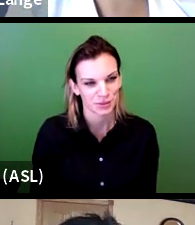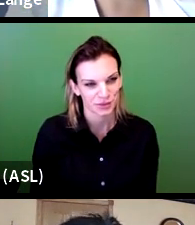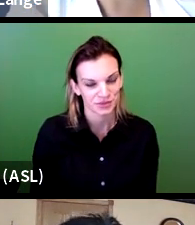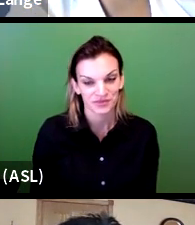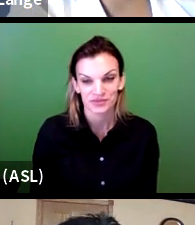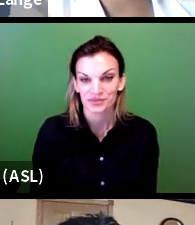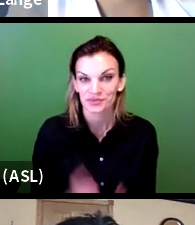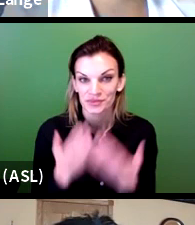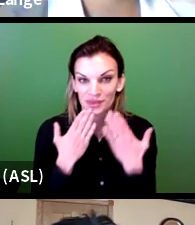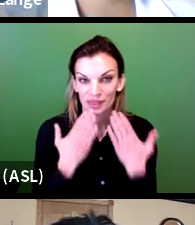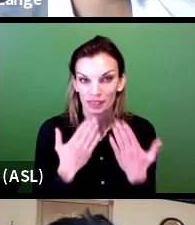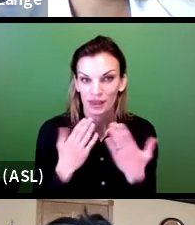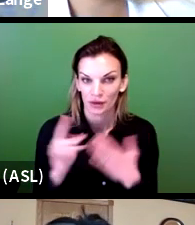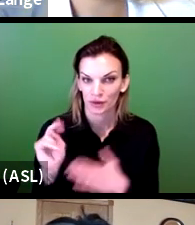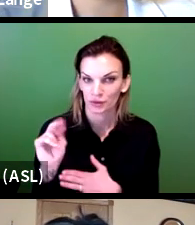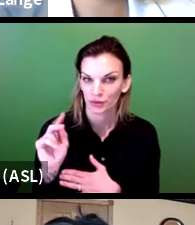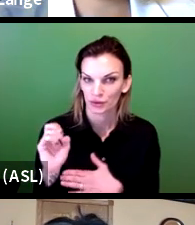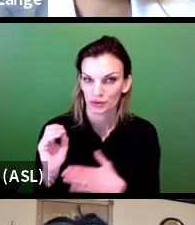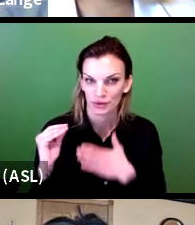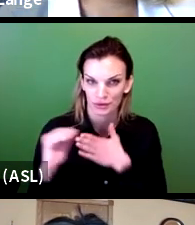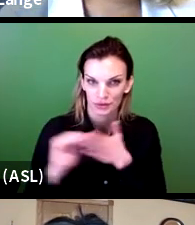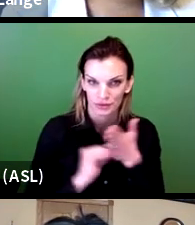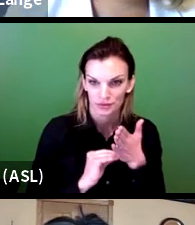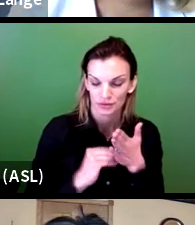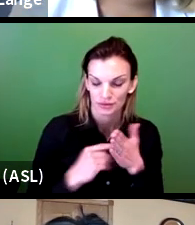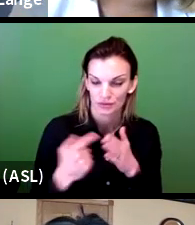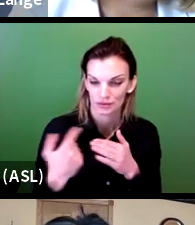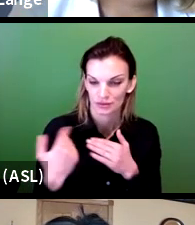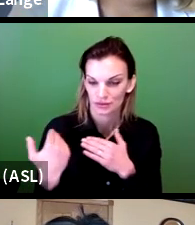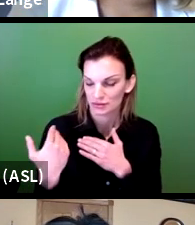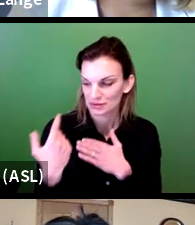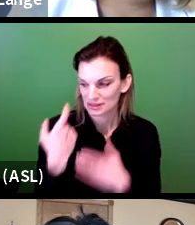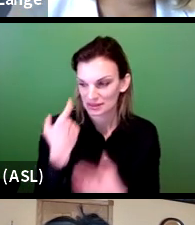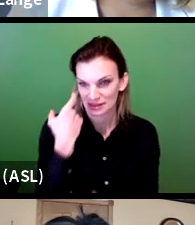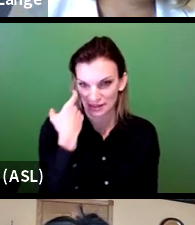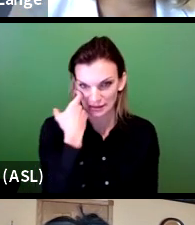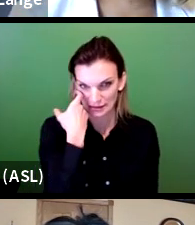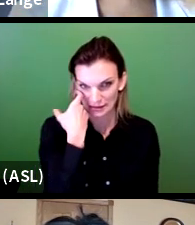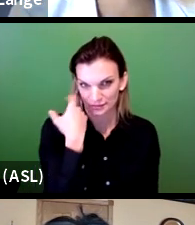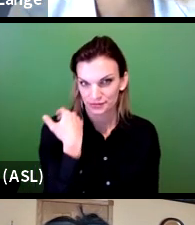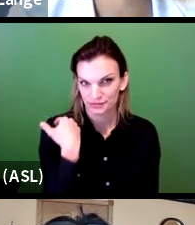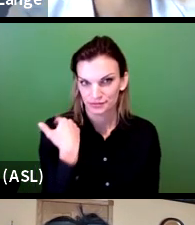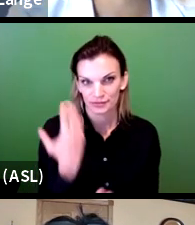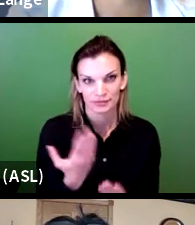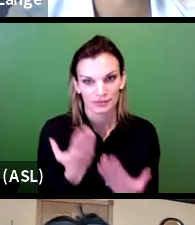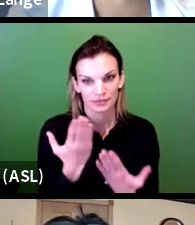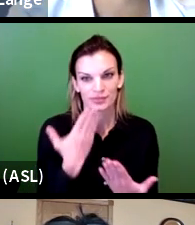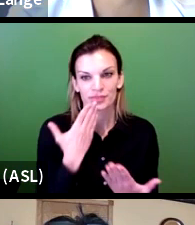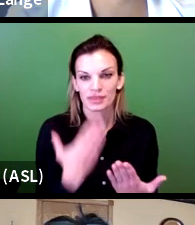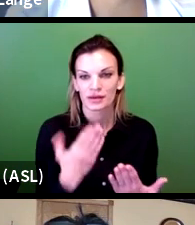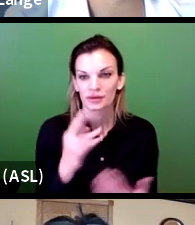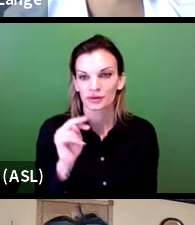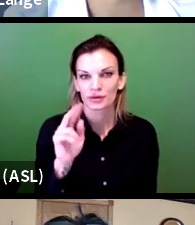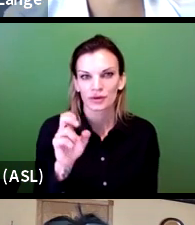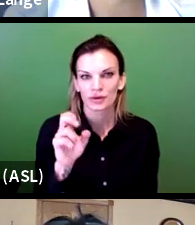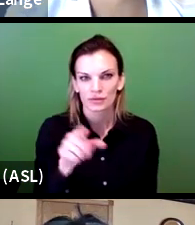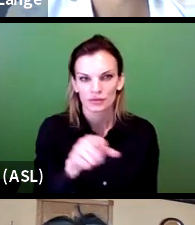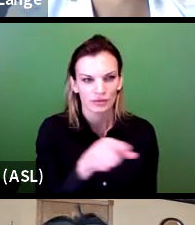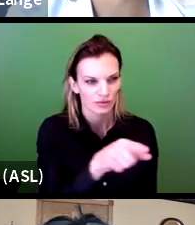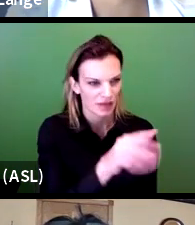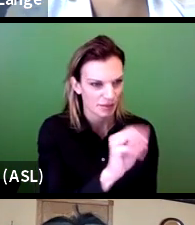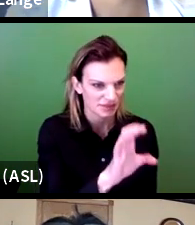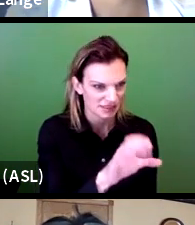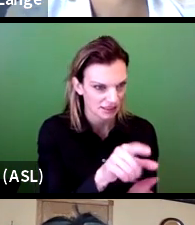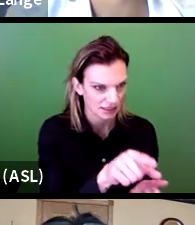Thank you notes. We had a thank you note presented to us. Was that MC that did